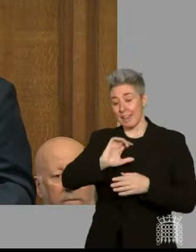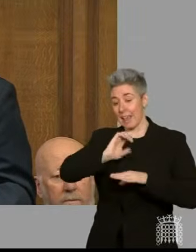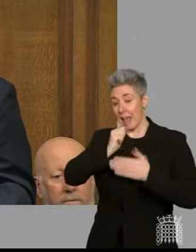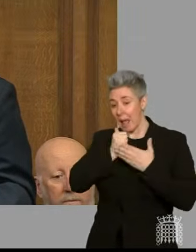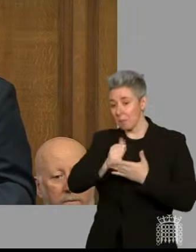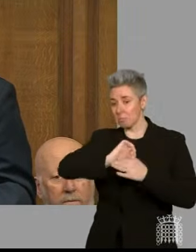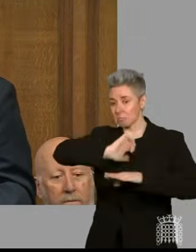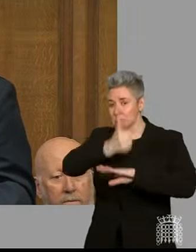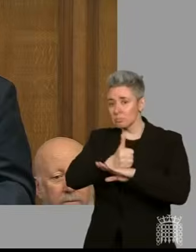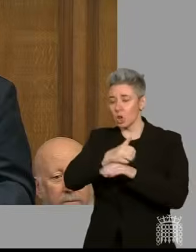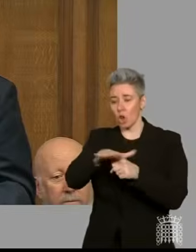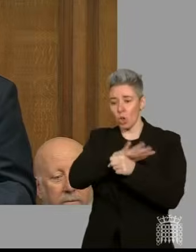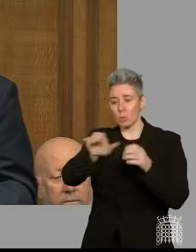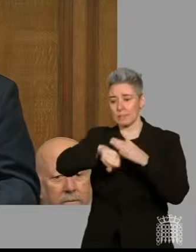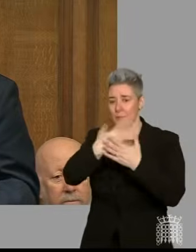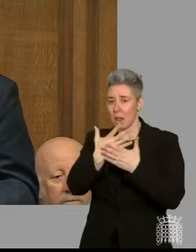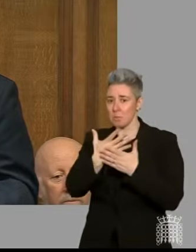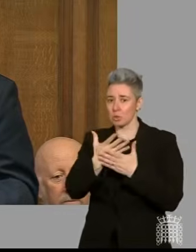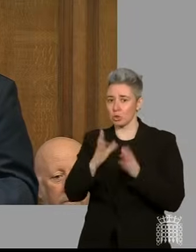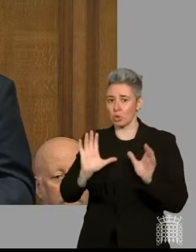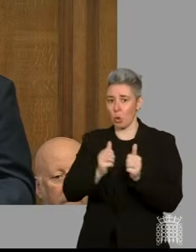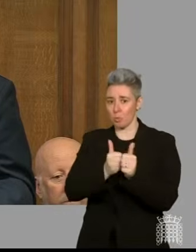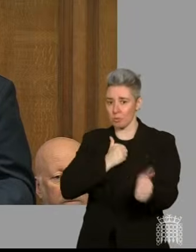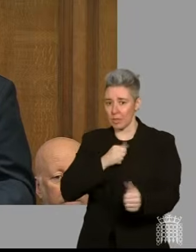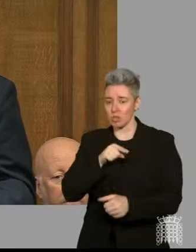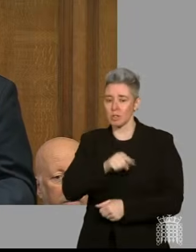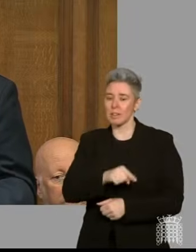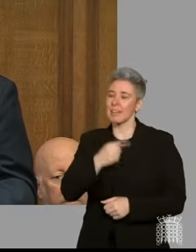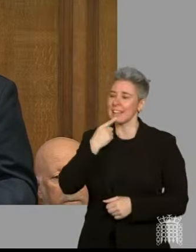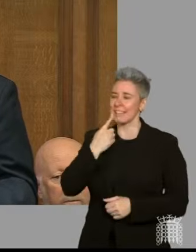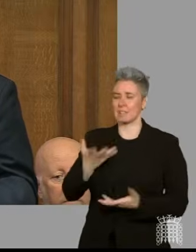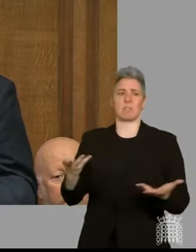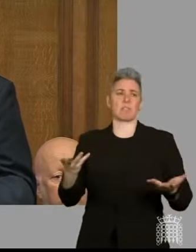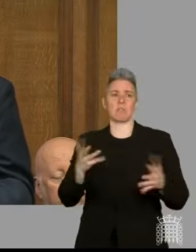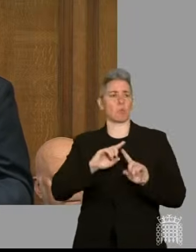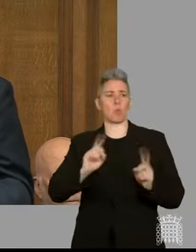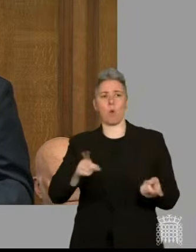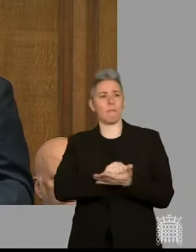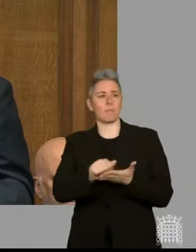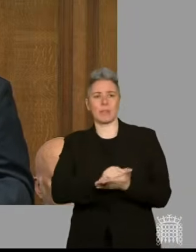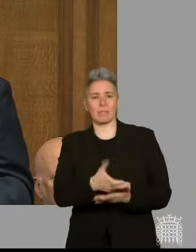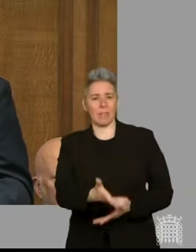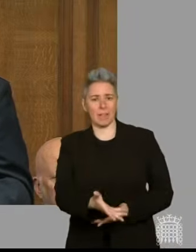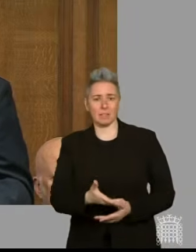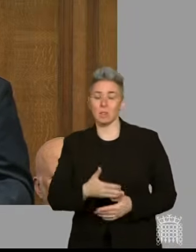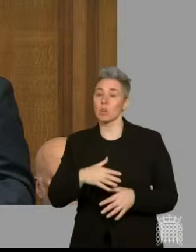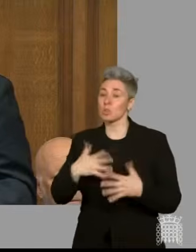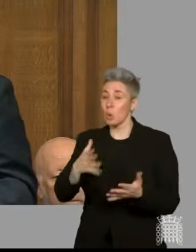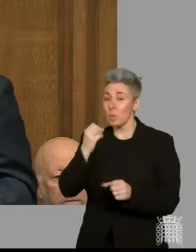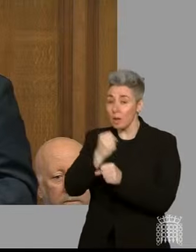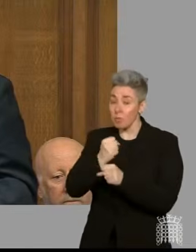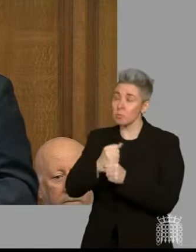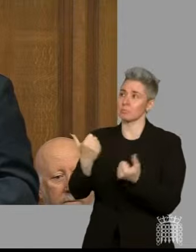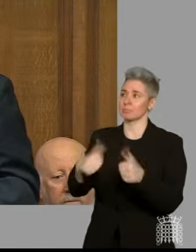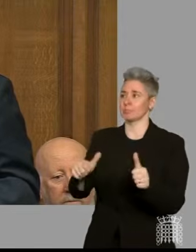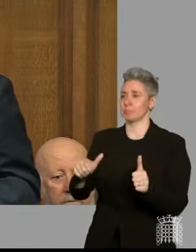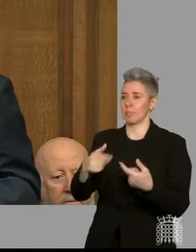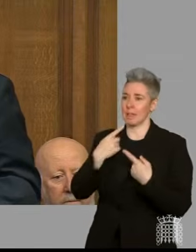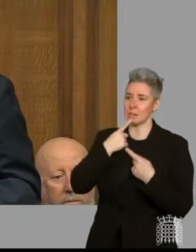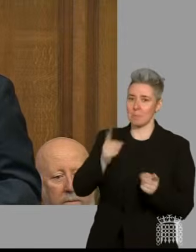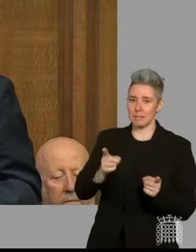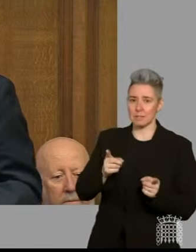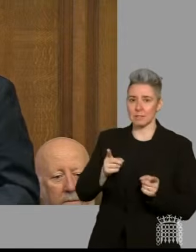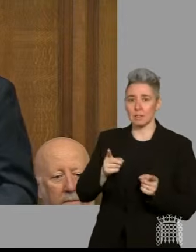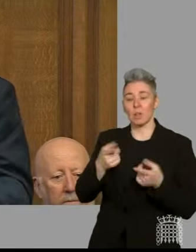as unforgivable. Will the government finally admit Lord Houchin and the Conservatives have sold the